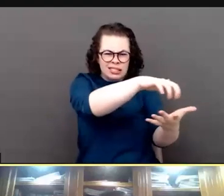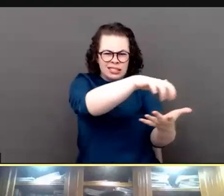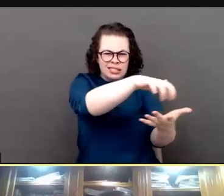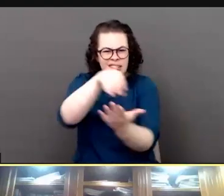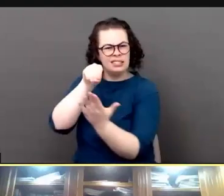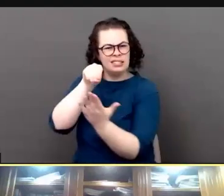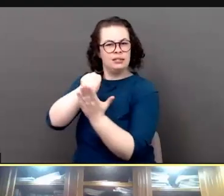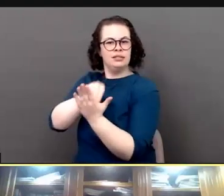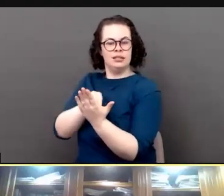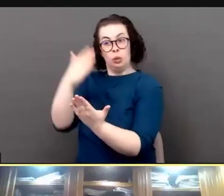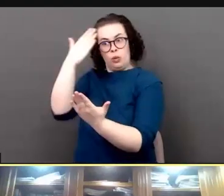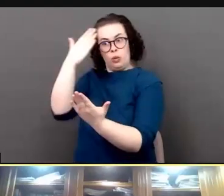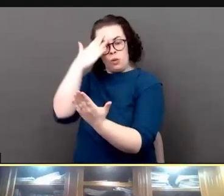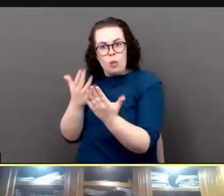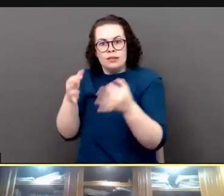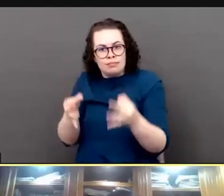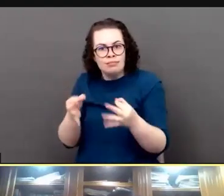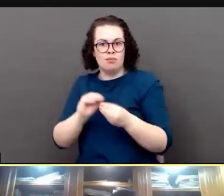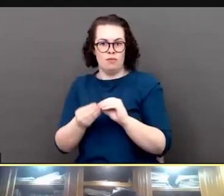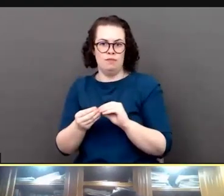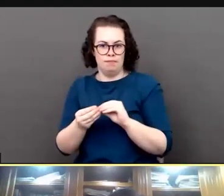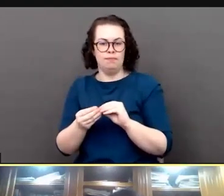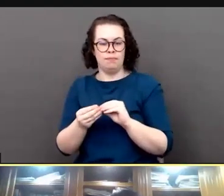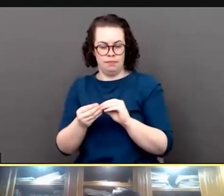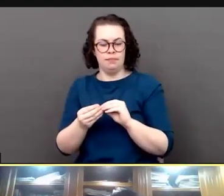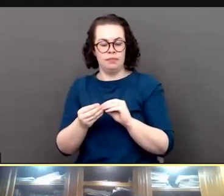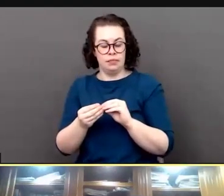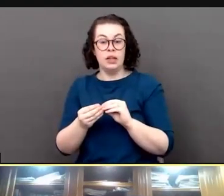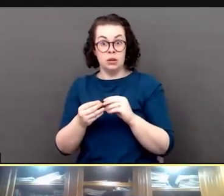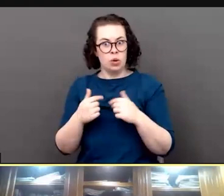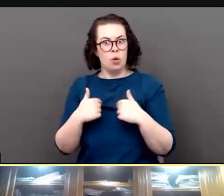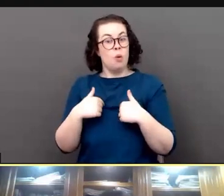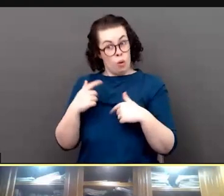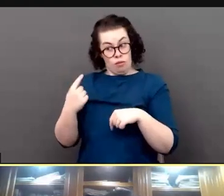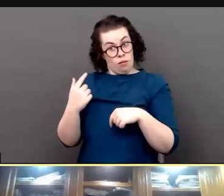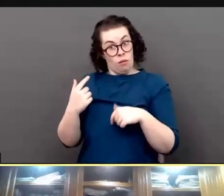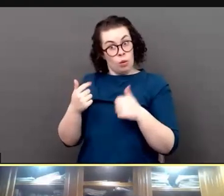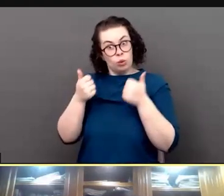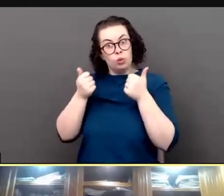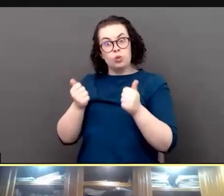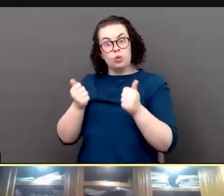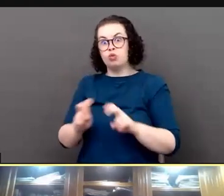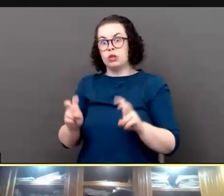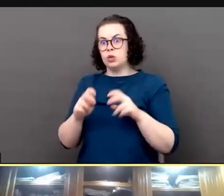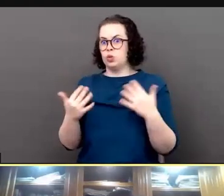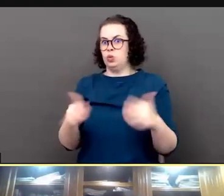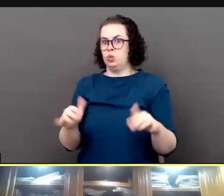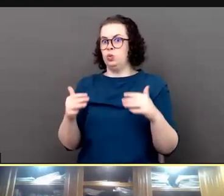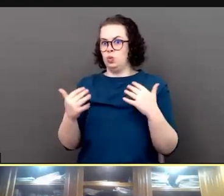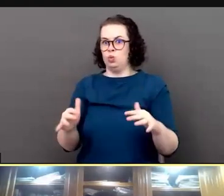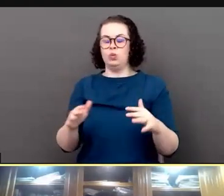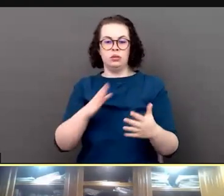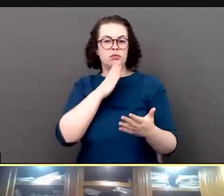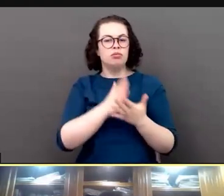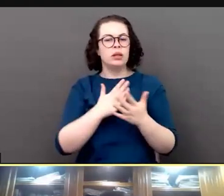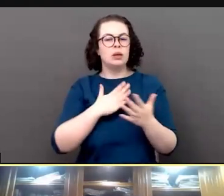And to that end, a very good study was provided. I really want to